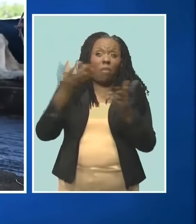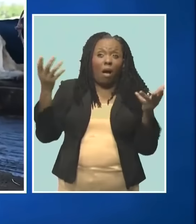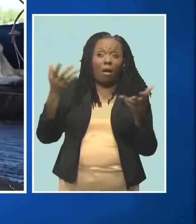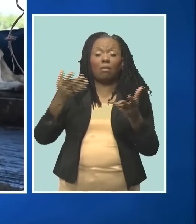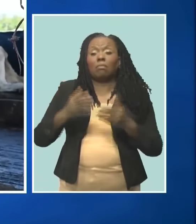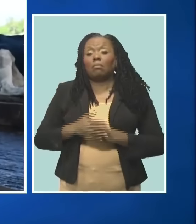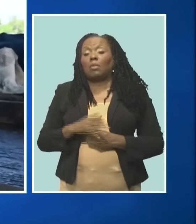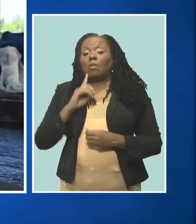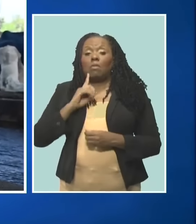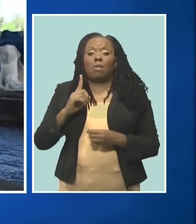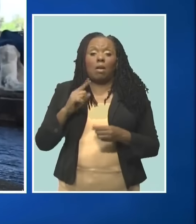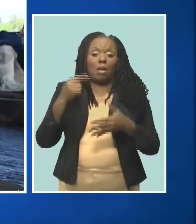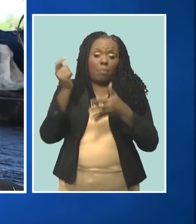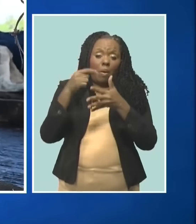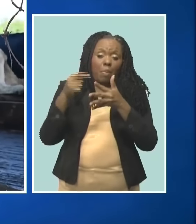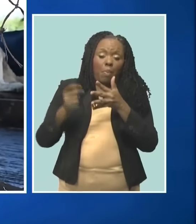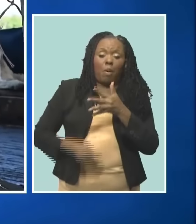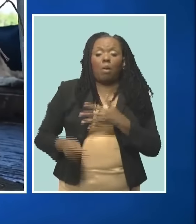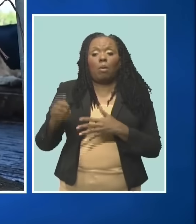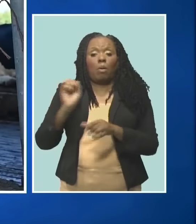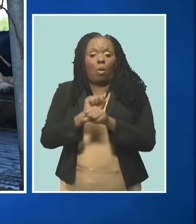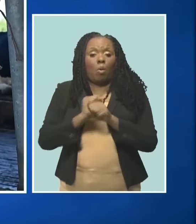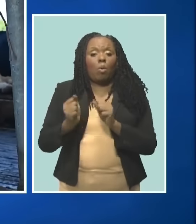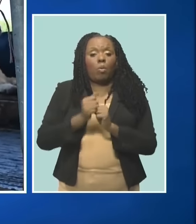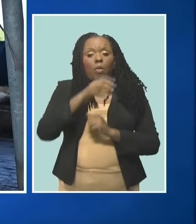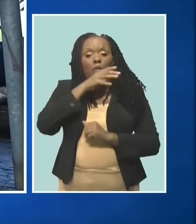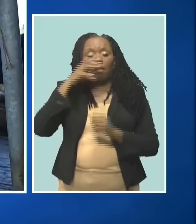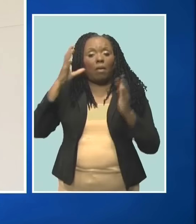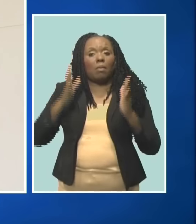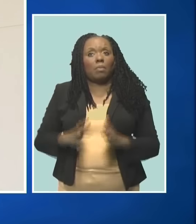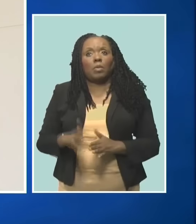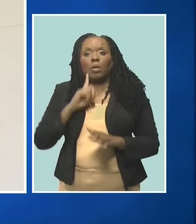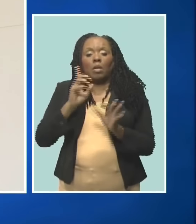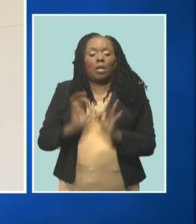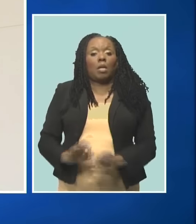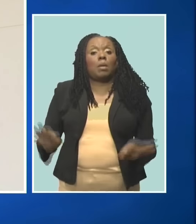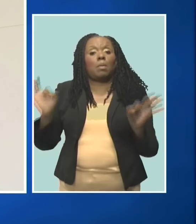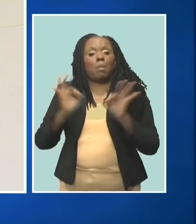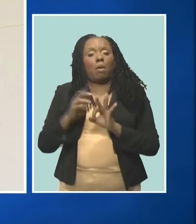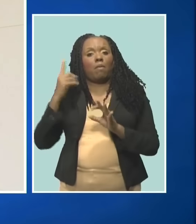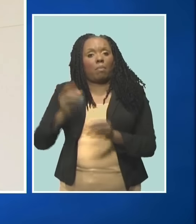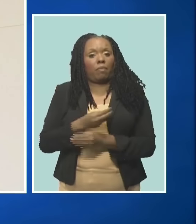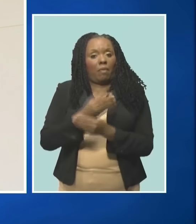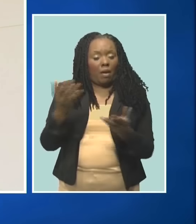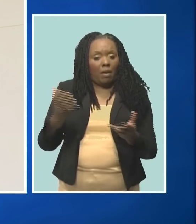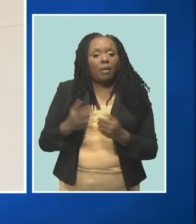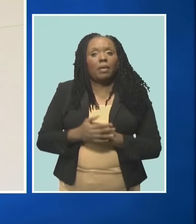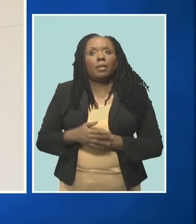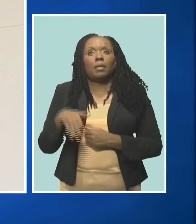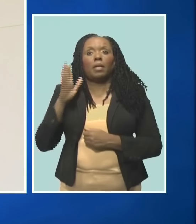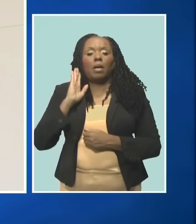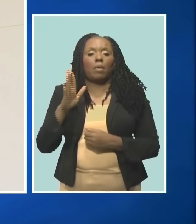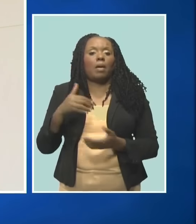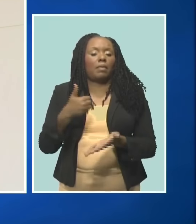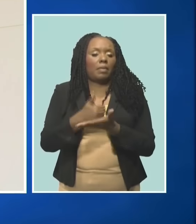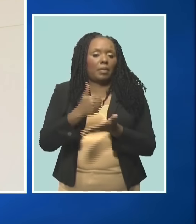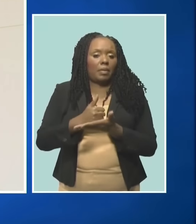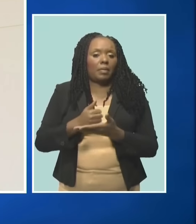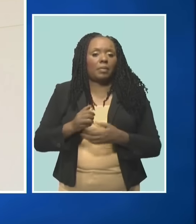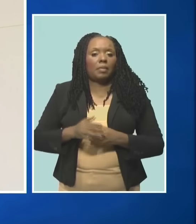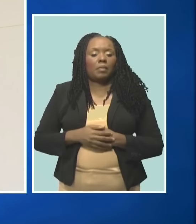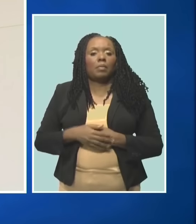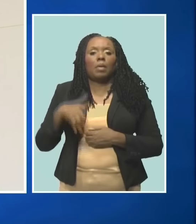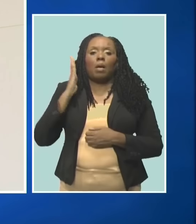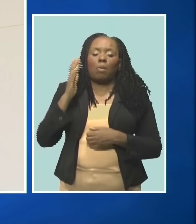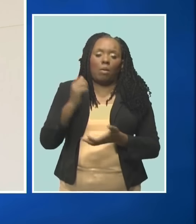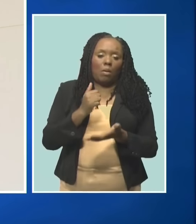In a very detailed way, we work with them because there are certain things that are mandated that you have to provide, and farmers will receive assistance. And we will be working with them